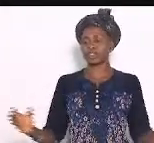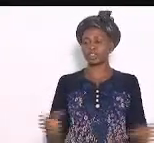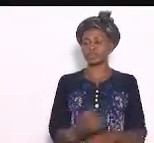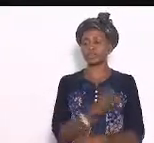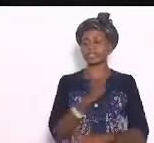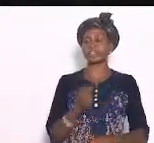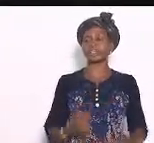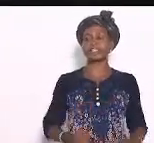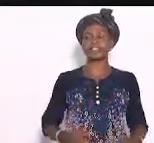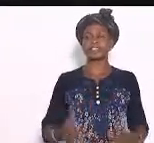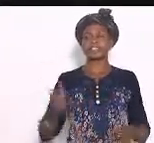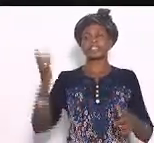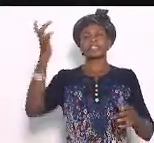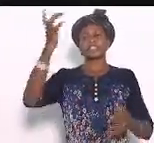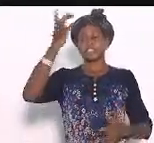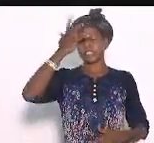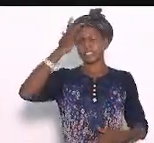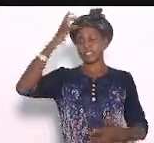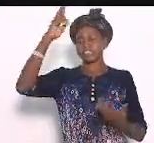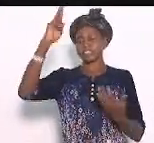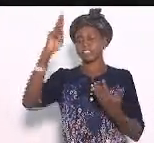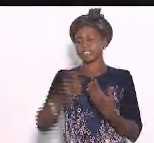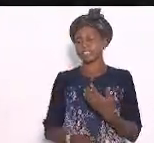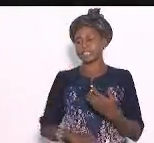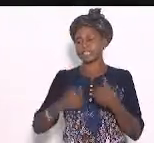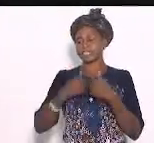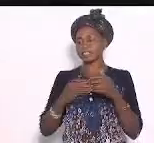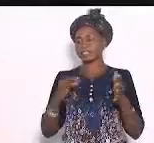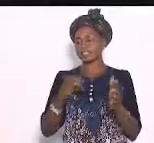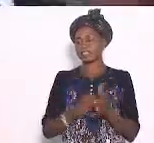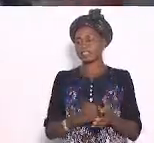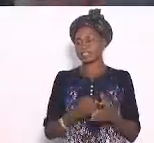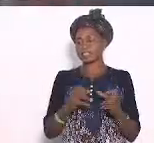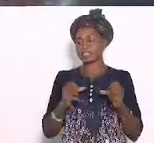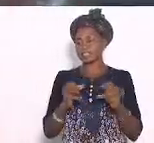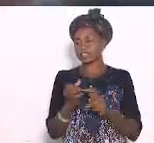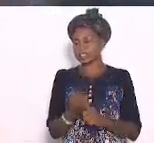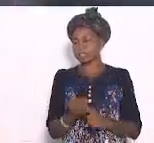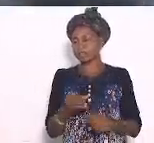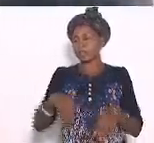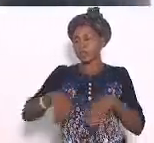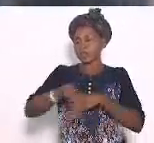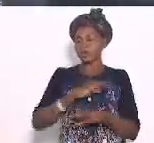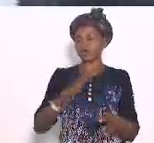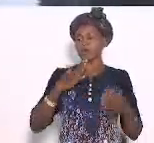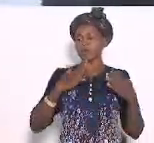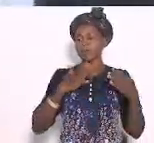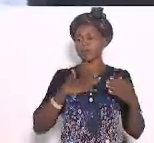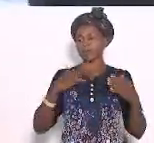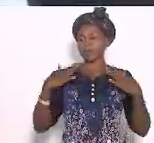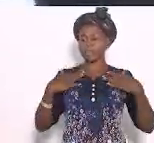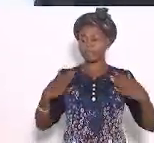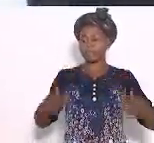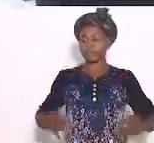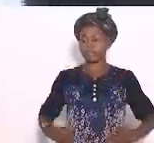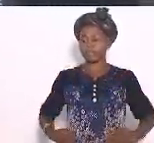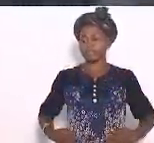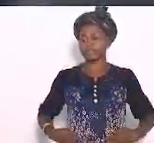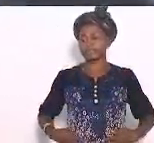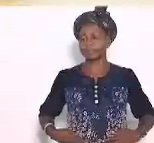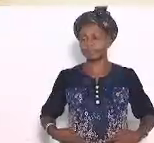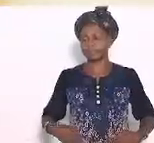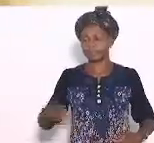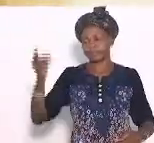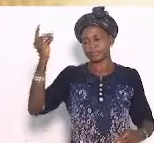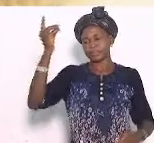is sickness lost his on my body